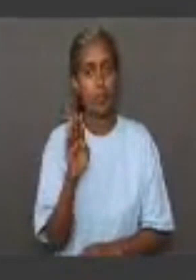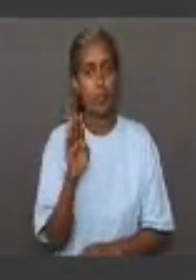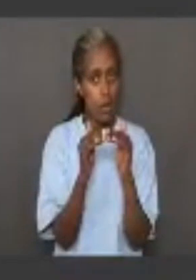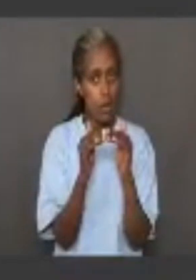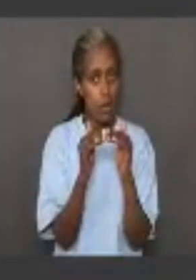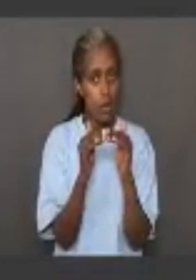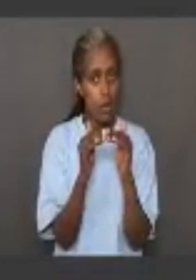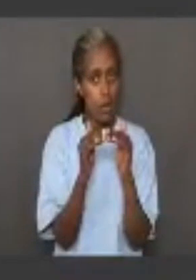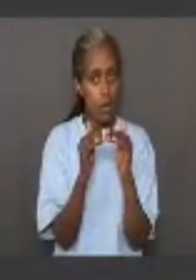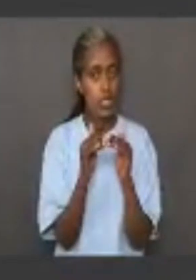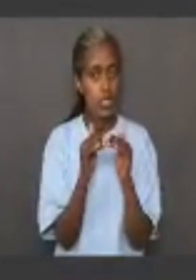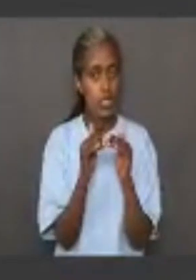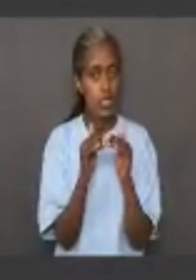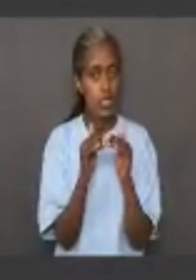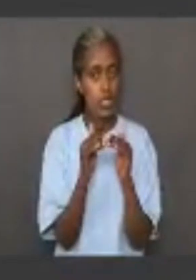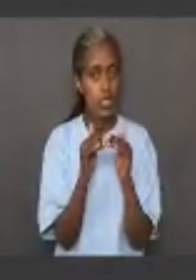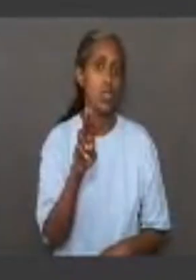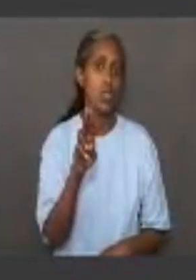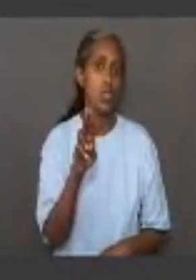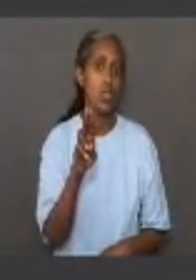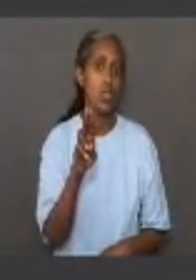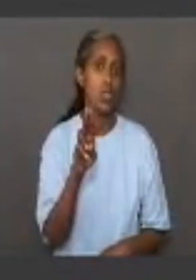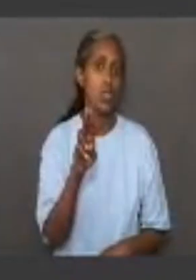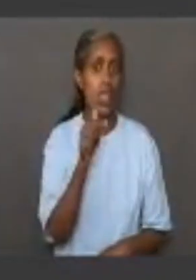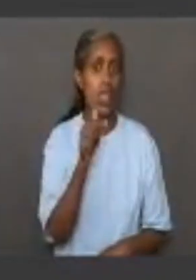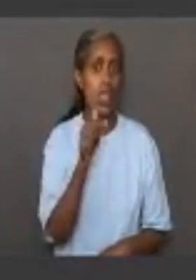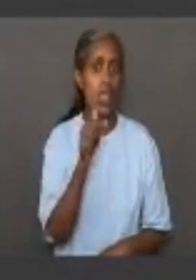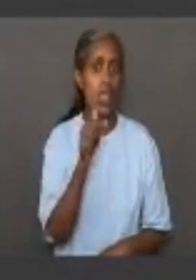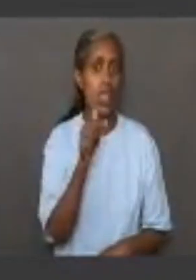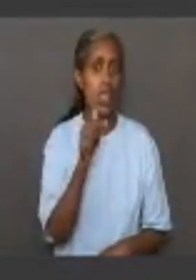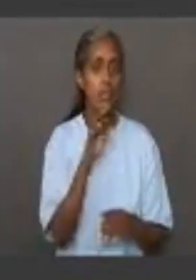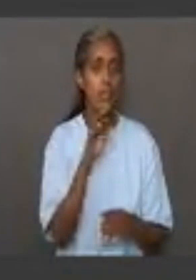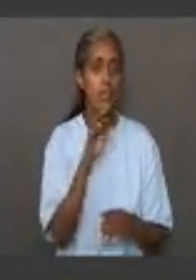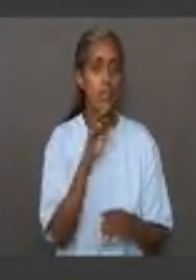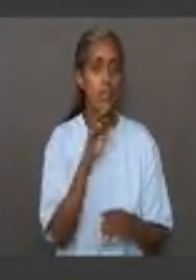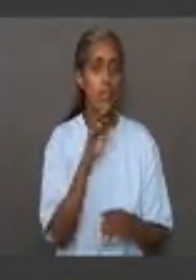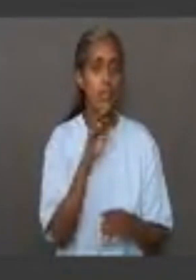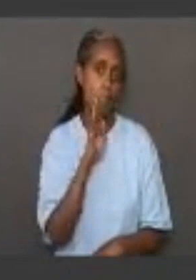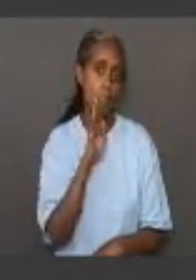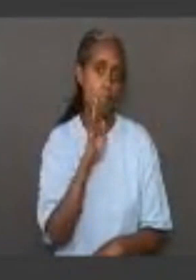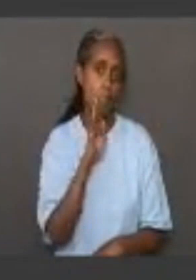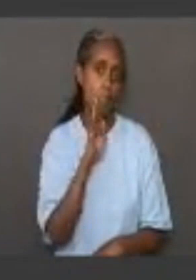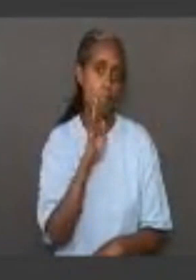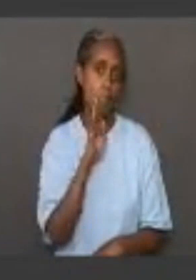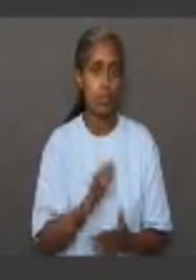the union of A complement and B complement.